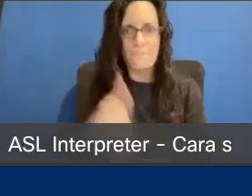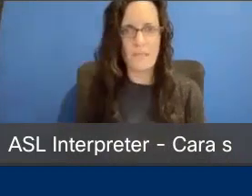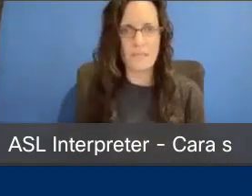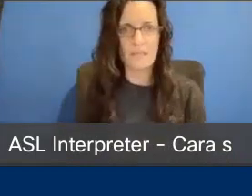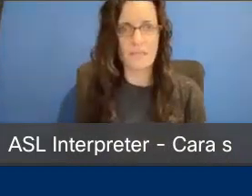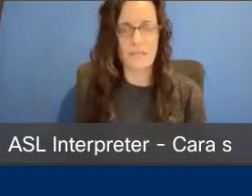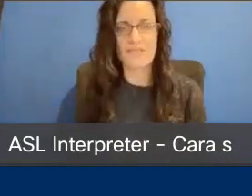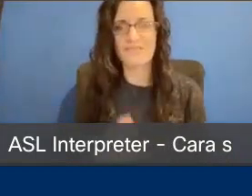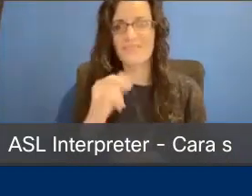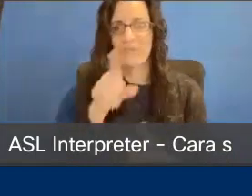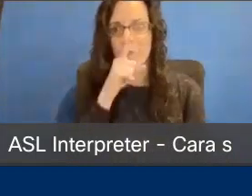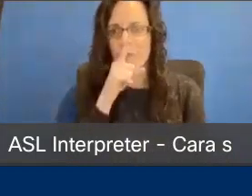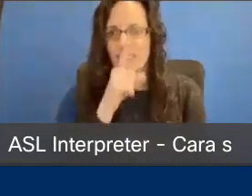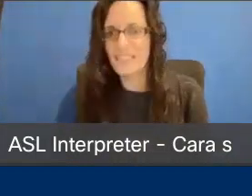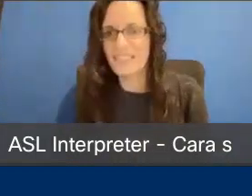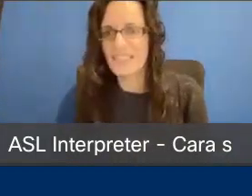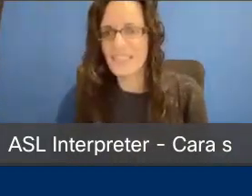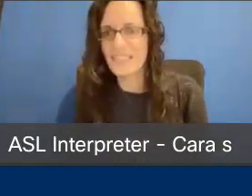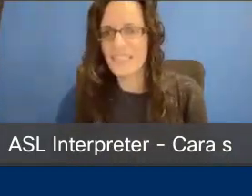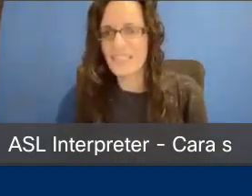Oh, you're muted now.